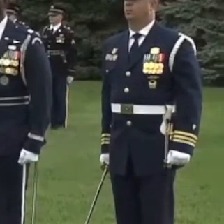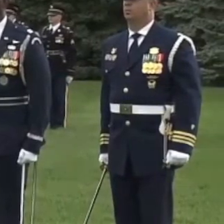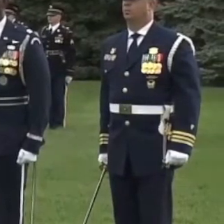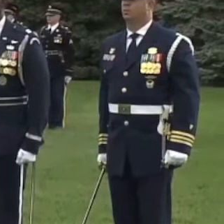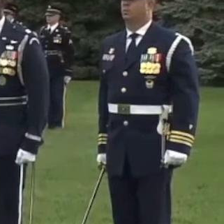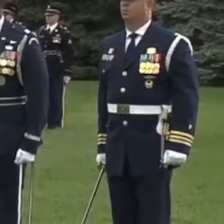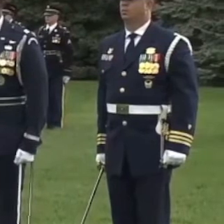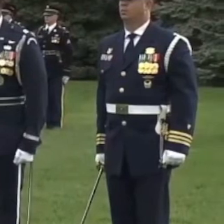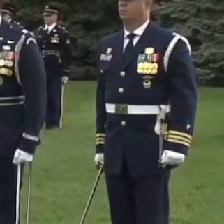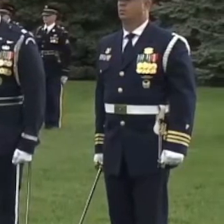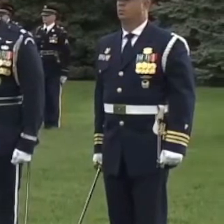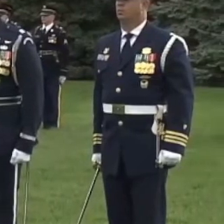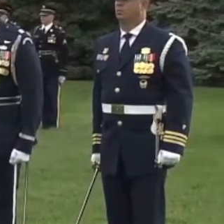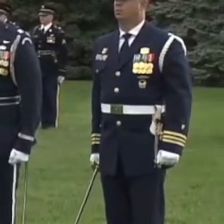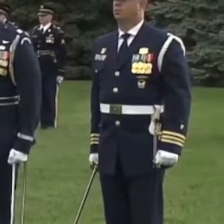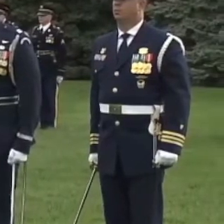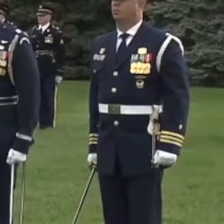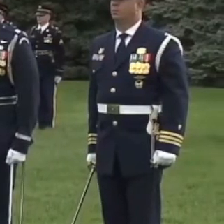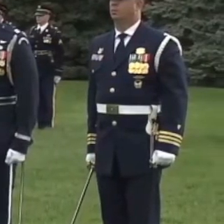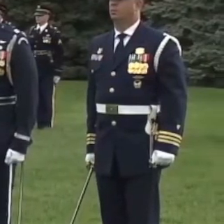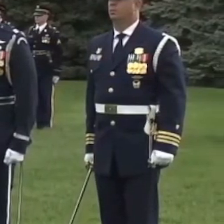Pass and review.